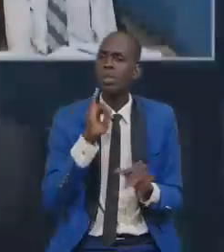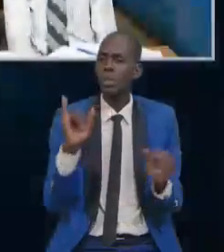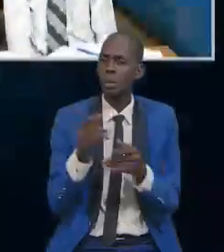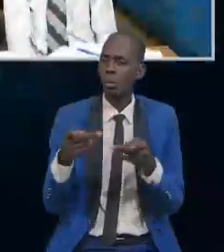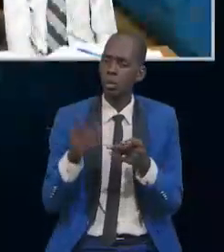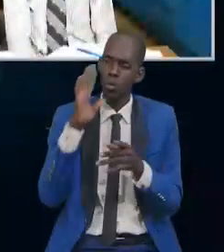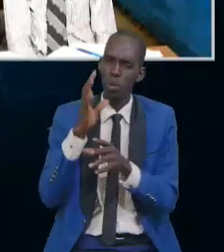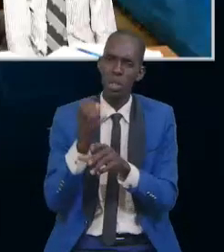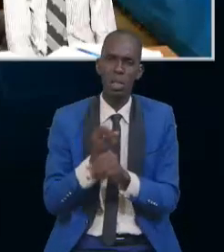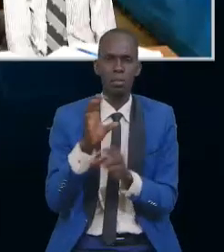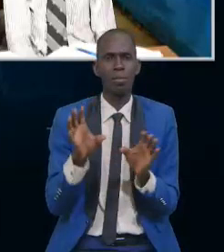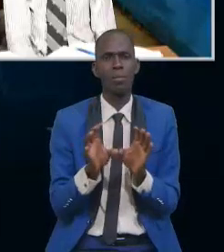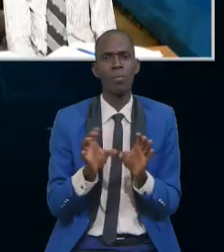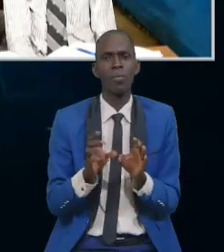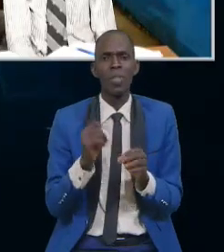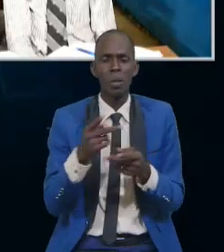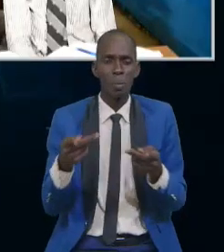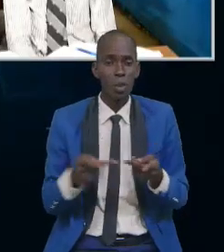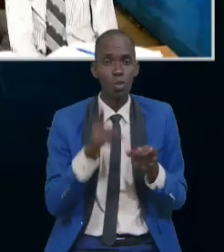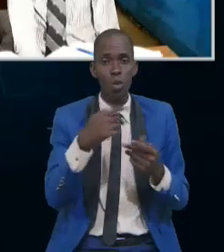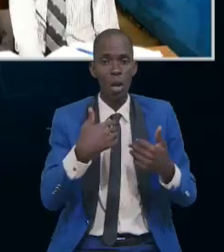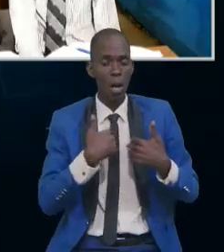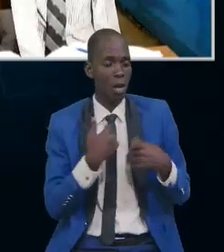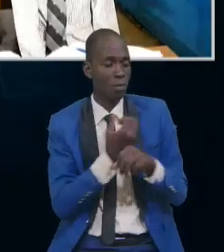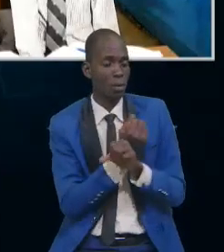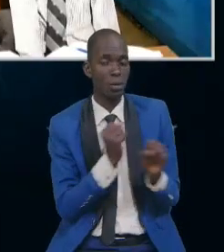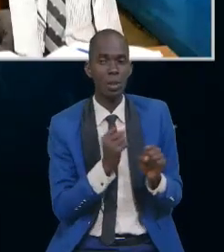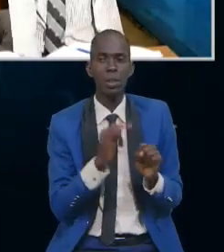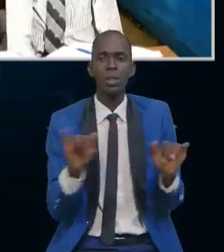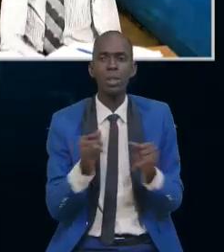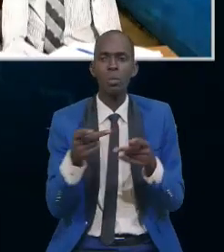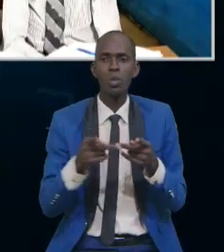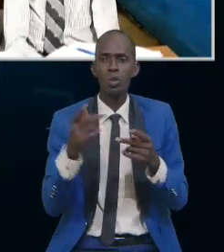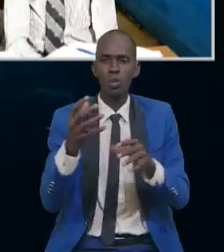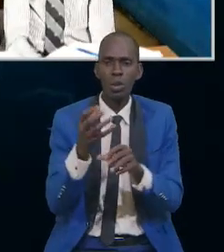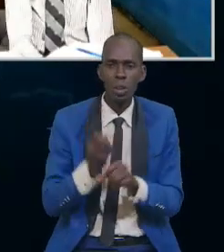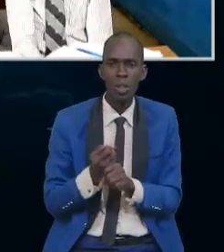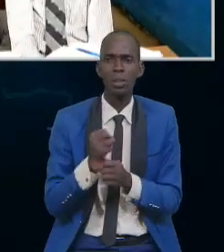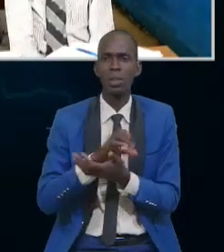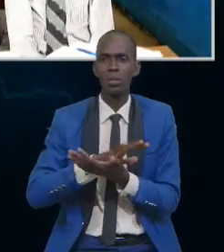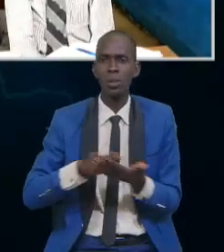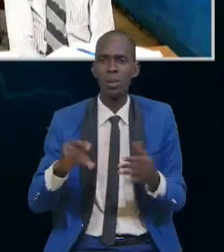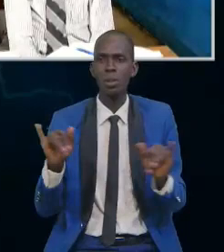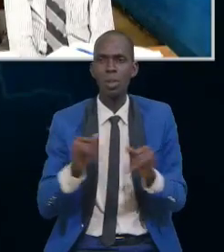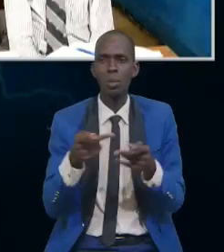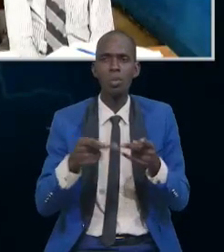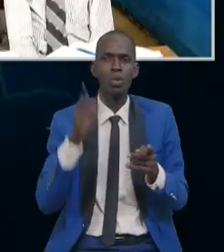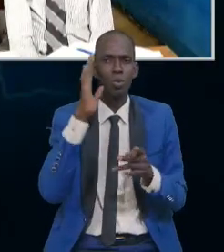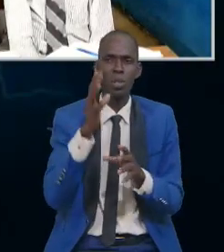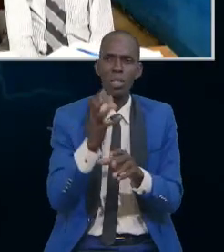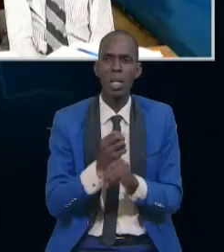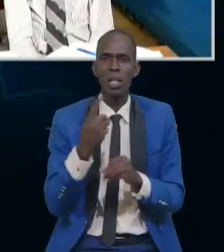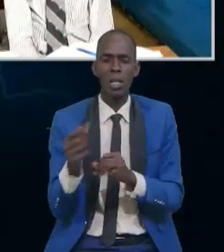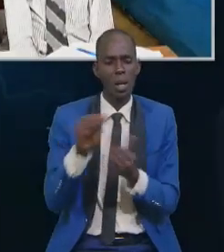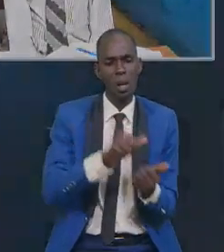the same place you got salvation, the same place you got sanctification, is the same place you are going to get the baptism and